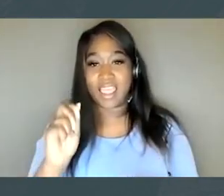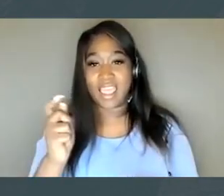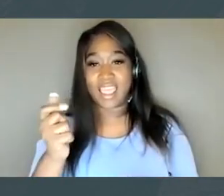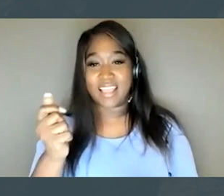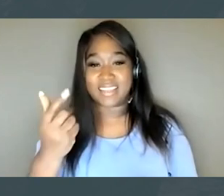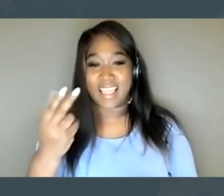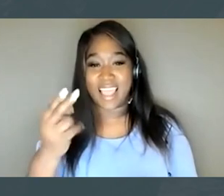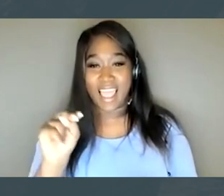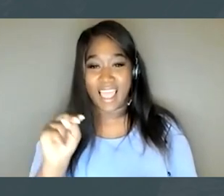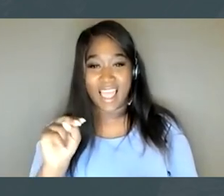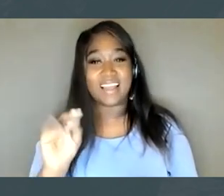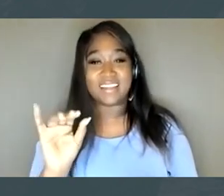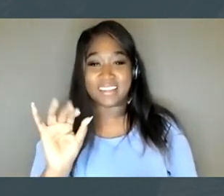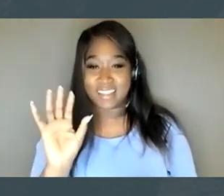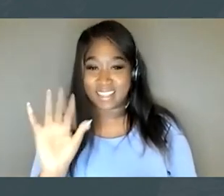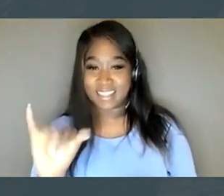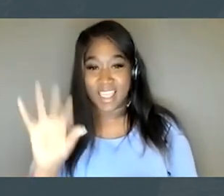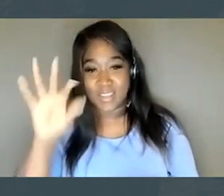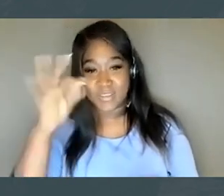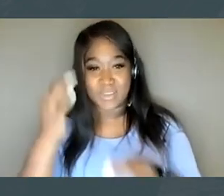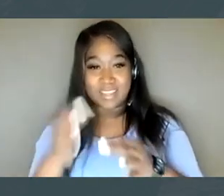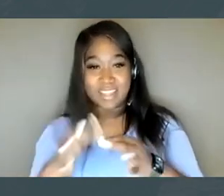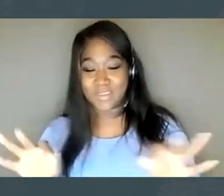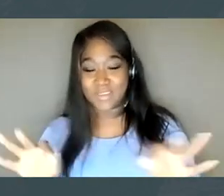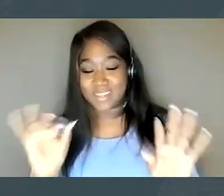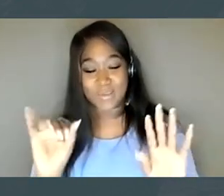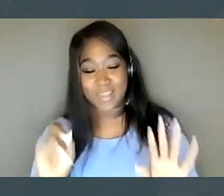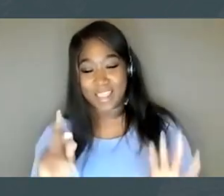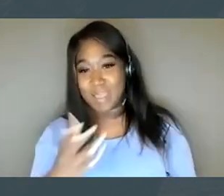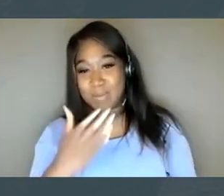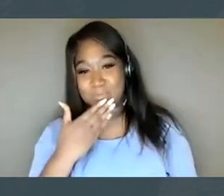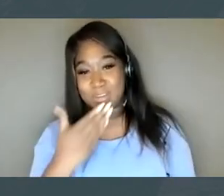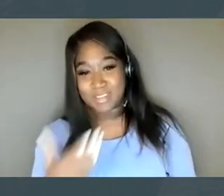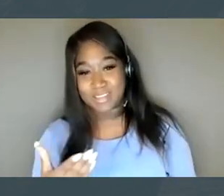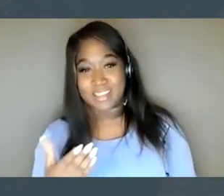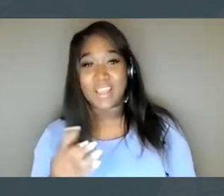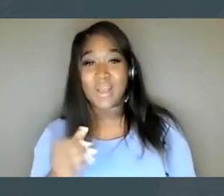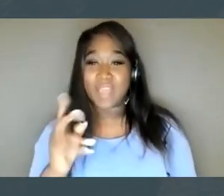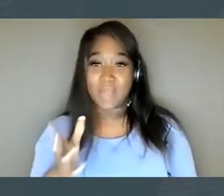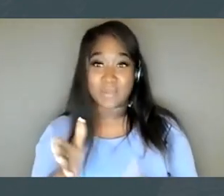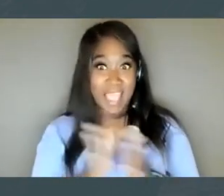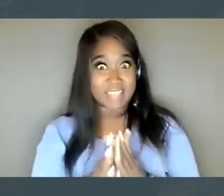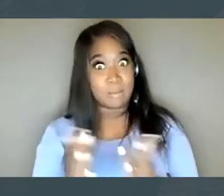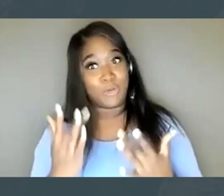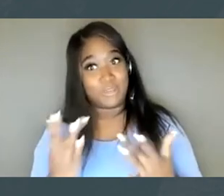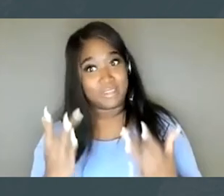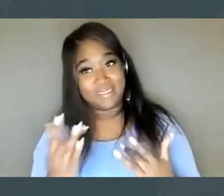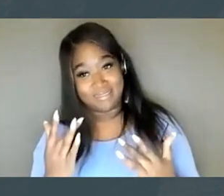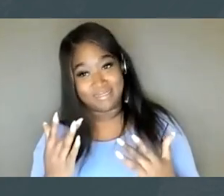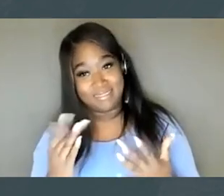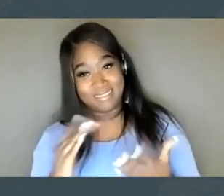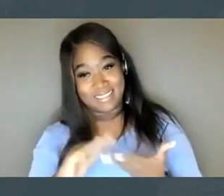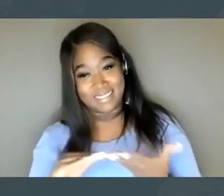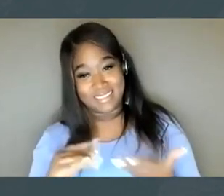identité noire. Merci. I was asking for mercy.